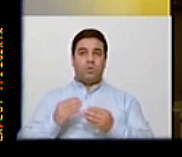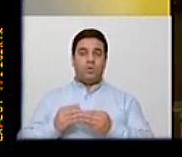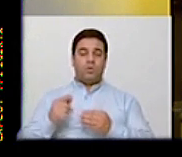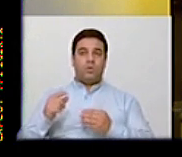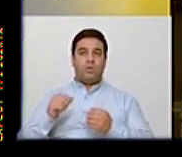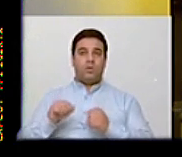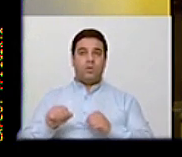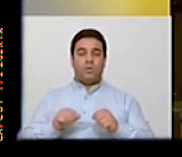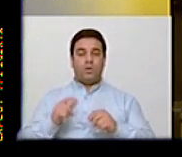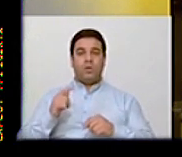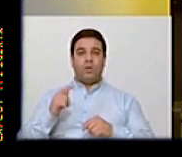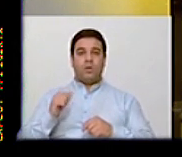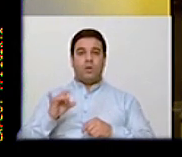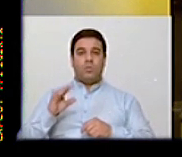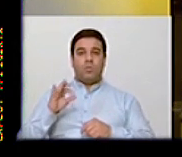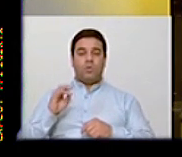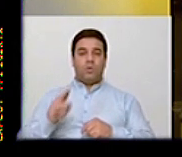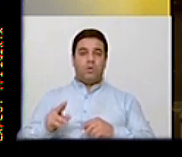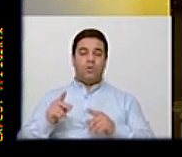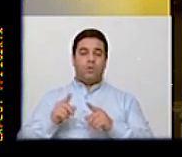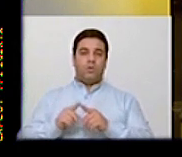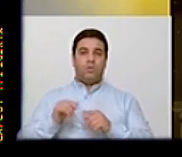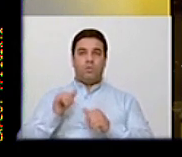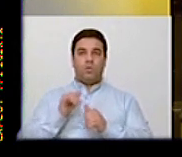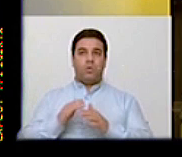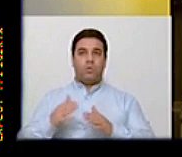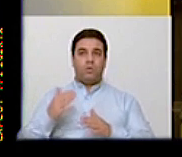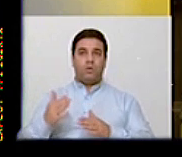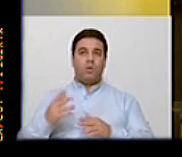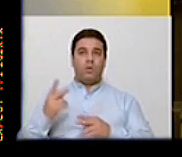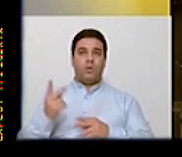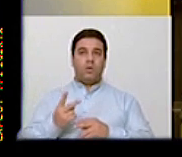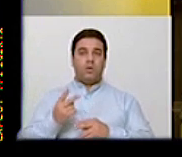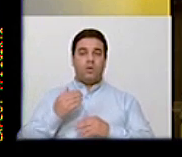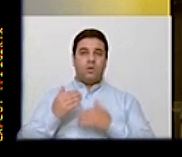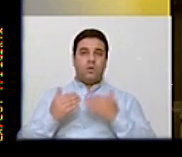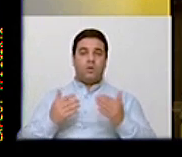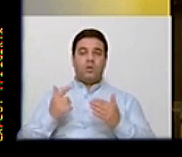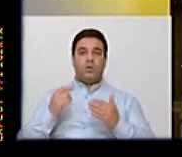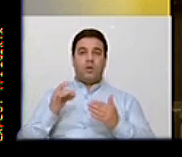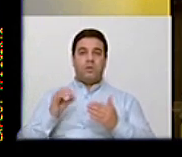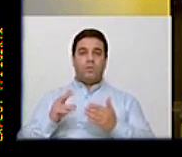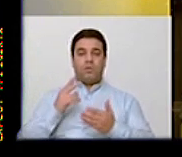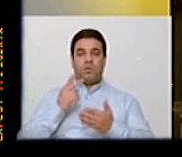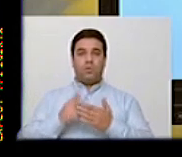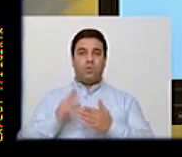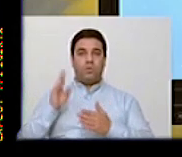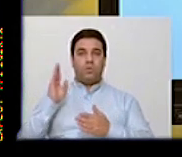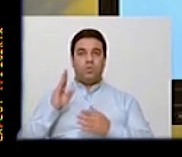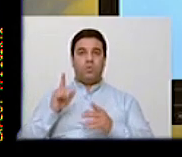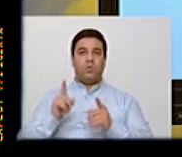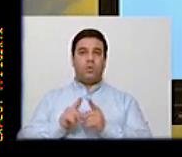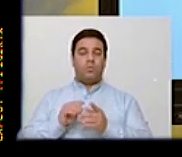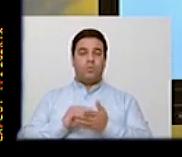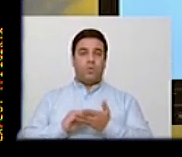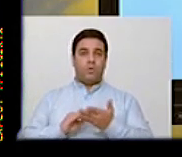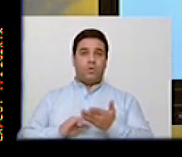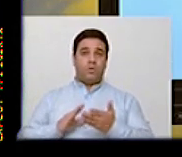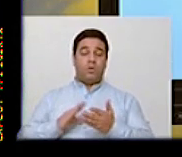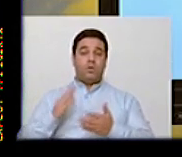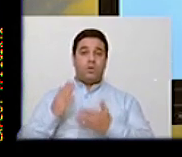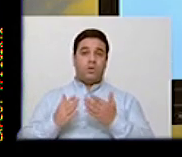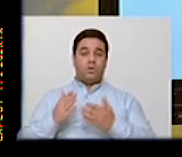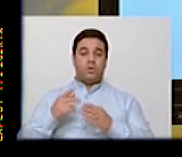esa garmonik tebranishlar bo'la olmaydi. Ikkinchi grafikni ko'radigan bo'lsak, suvda deb yozilgan. Demak,